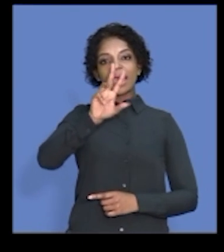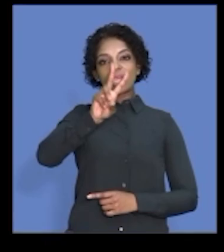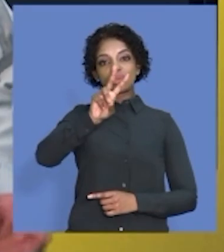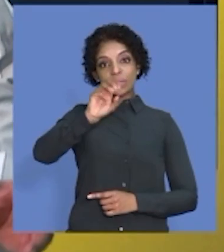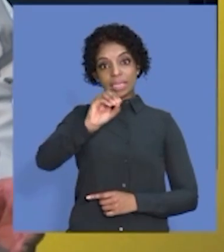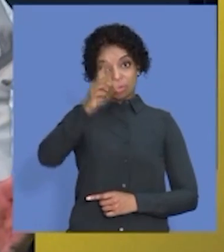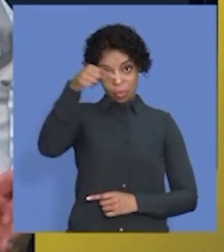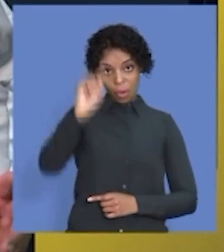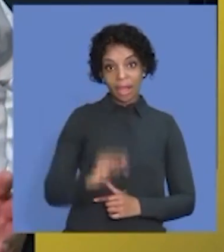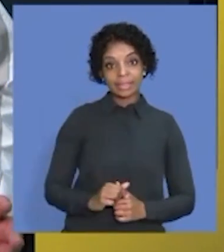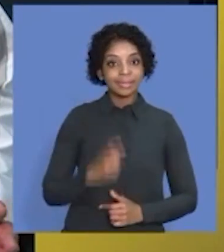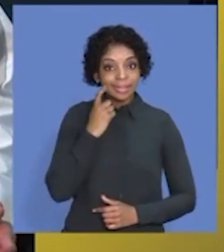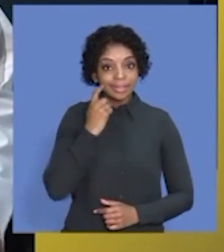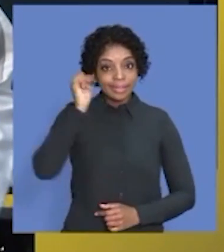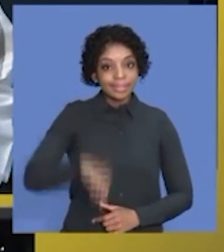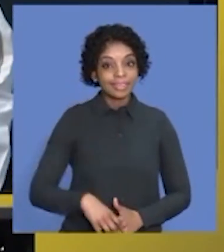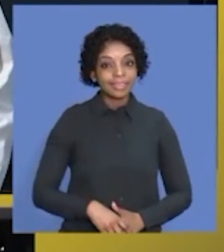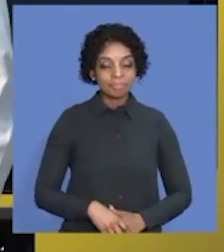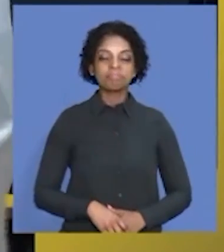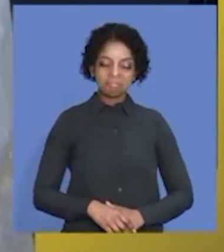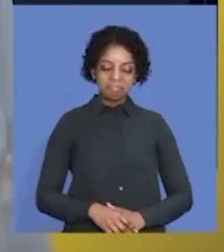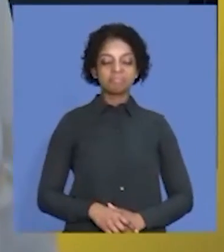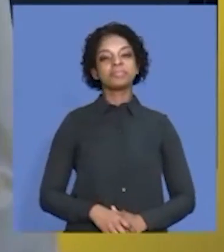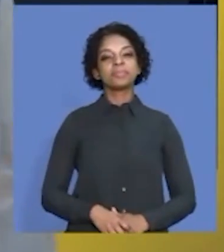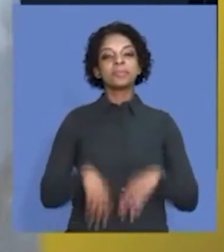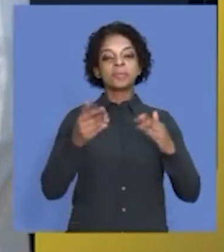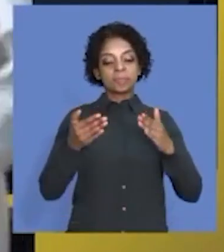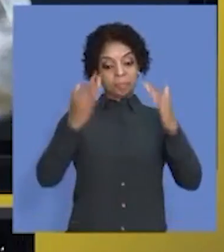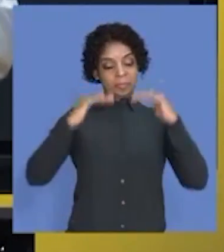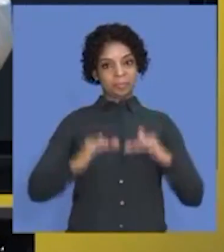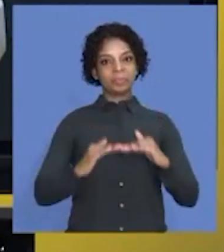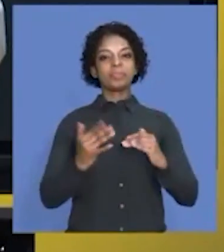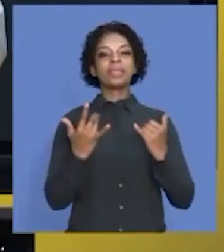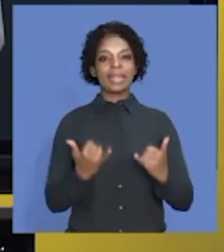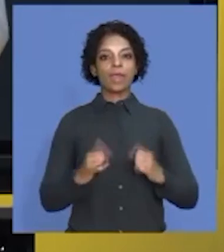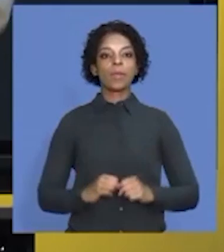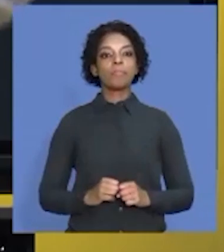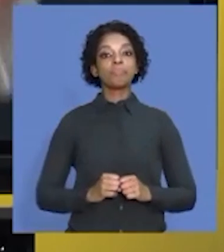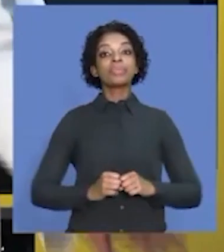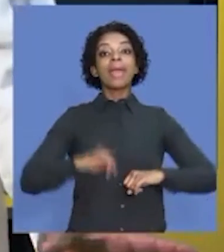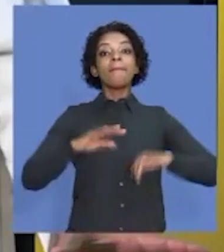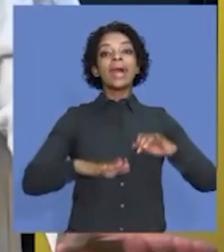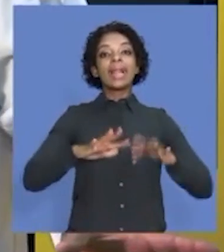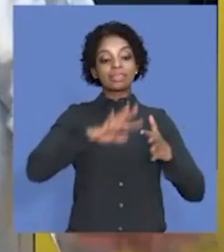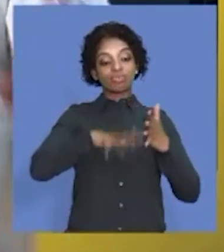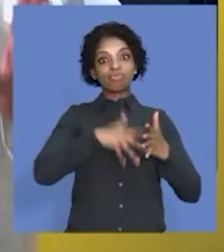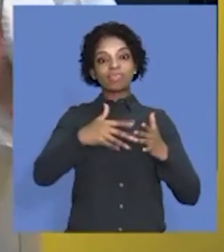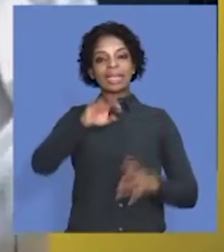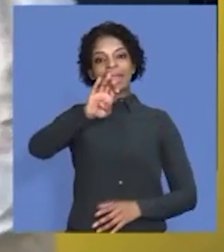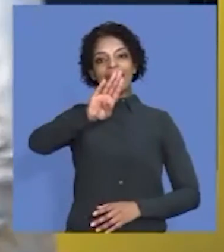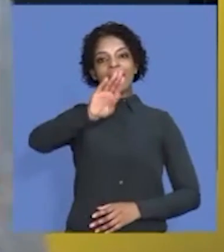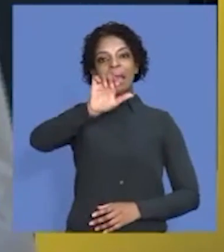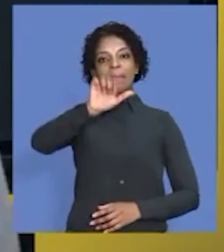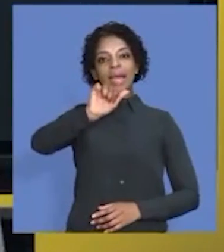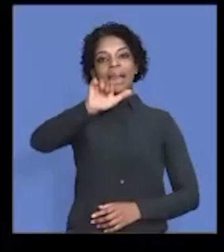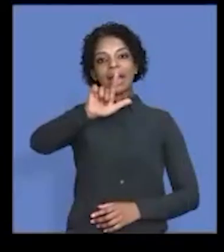115,920. Got that? Easy, isn't it? Wow. Next one. How do we deal with this in the balance sheet? Very